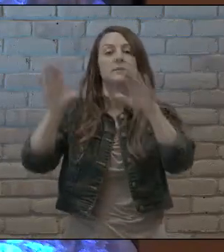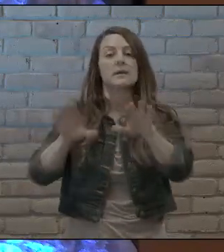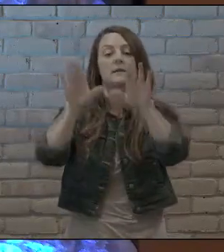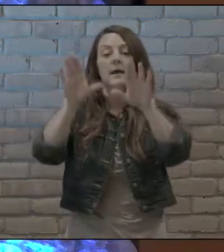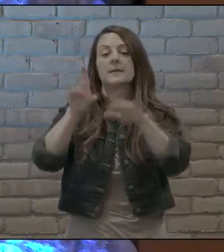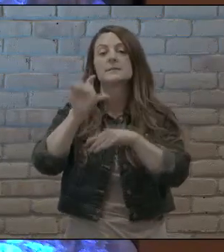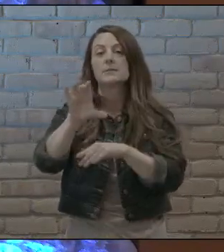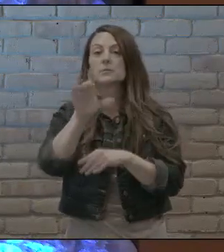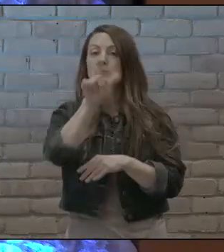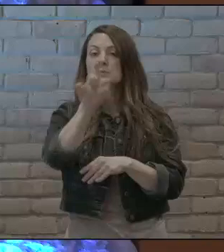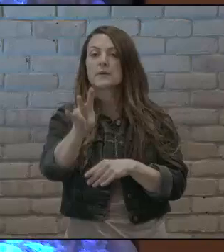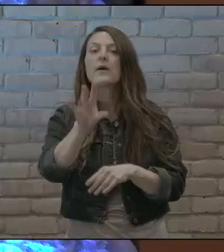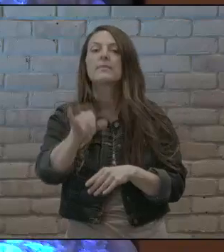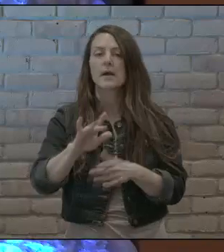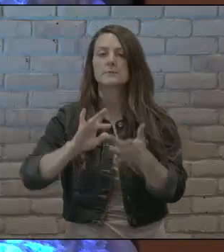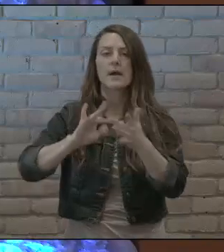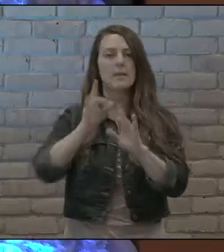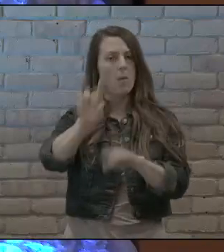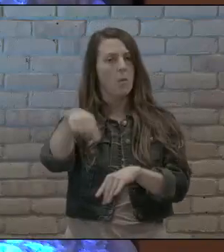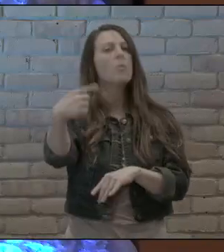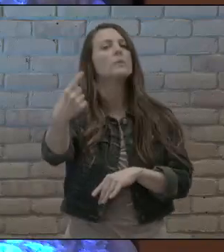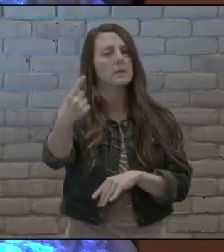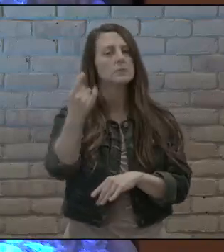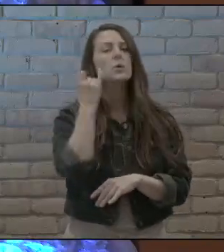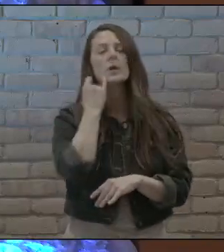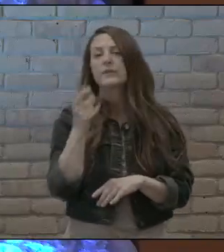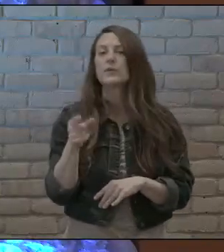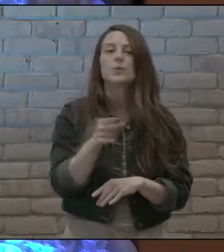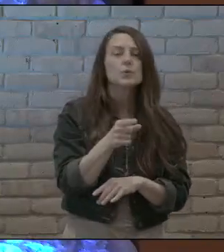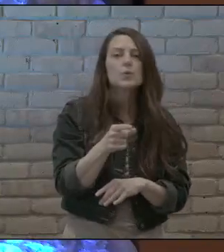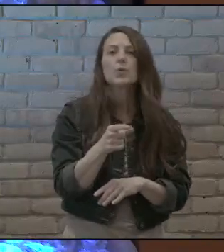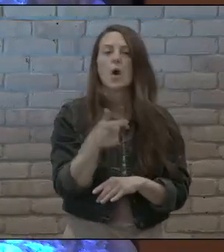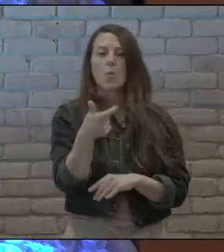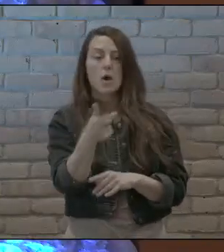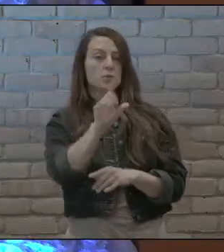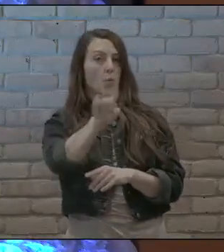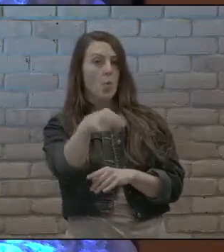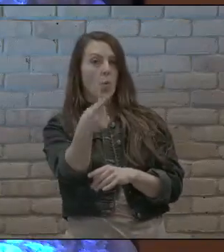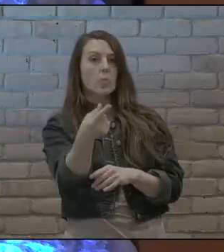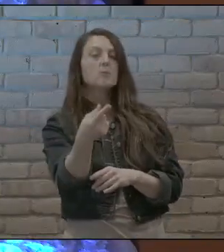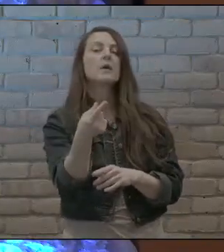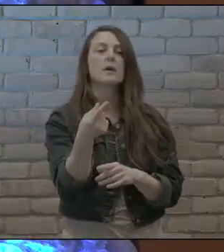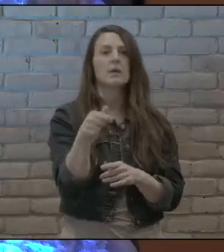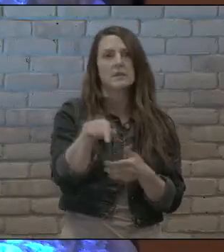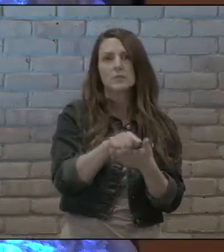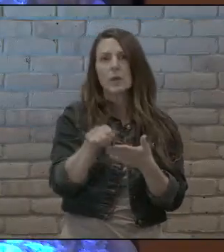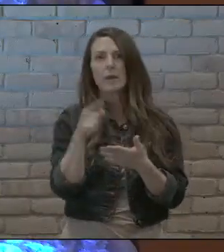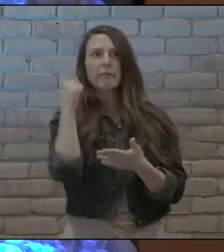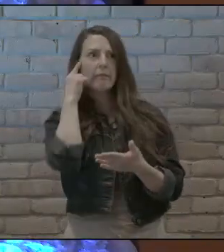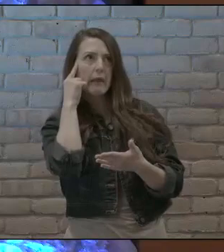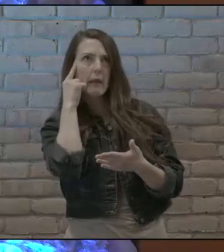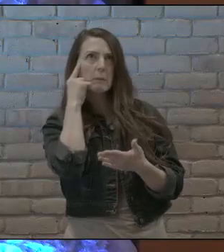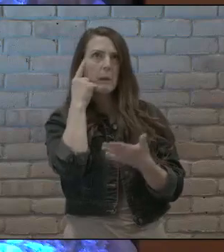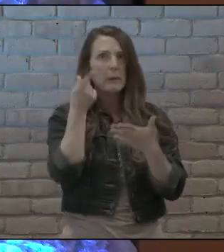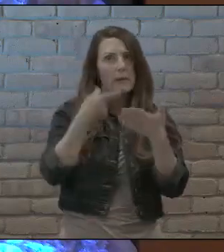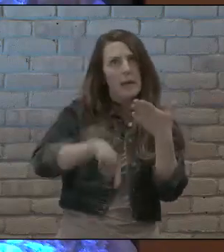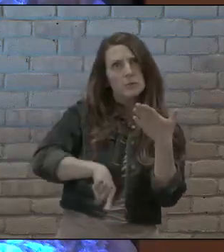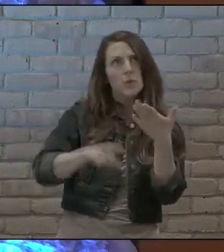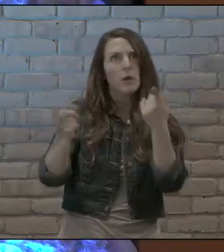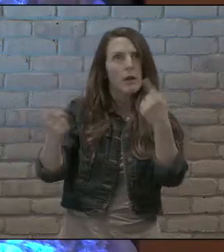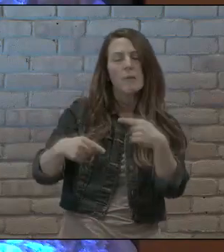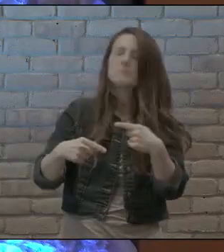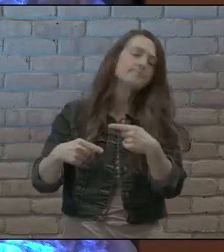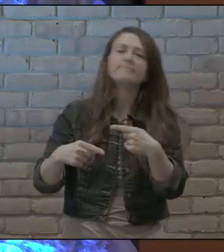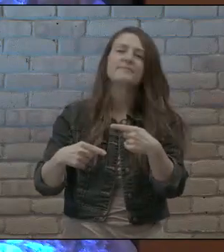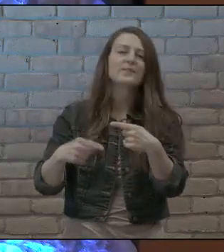27th, is online only. And so if you're a person that is just watching online this week or you were thinking about maybe checking us out in person, you